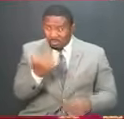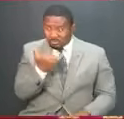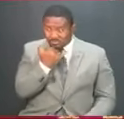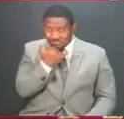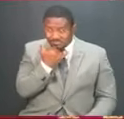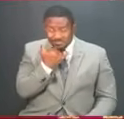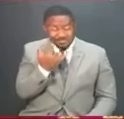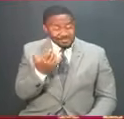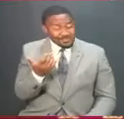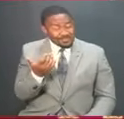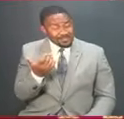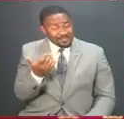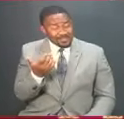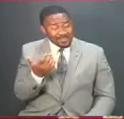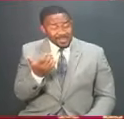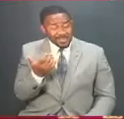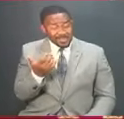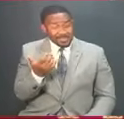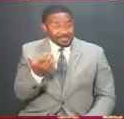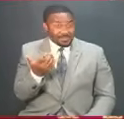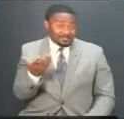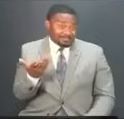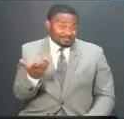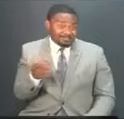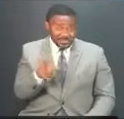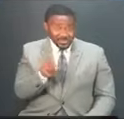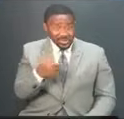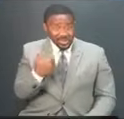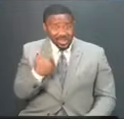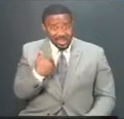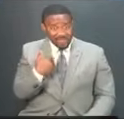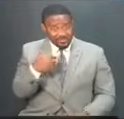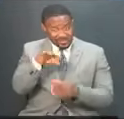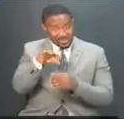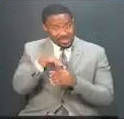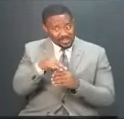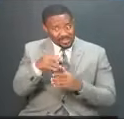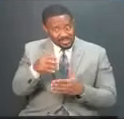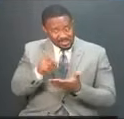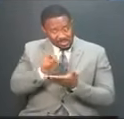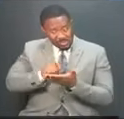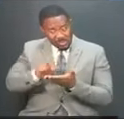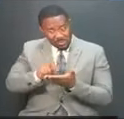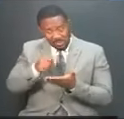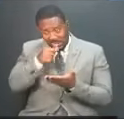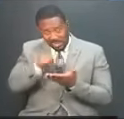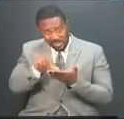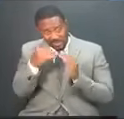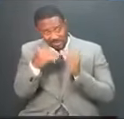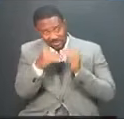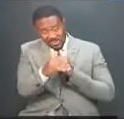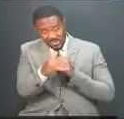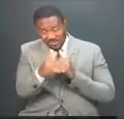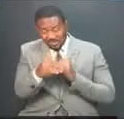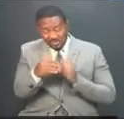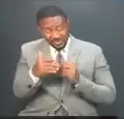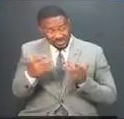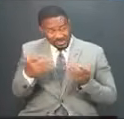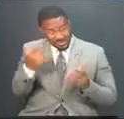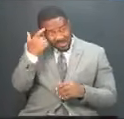once a vacancy has occurred, that there should be a by-election in the Kwandai constituency. Mr.